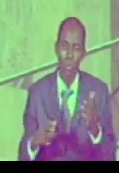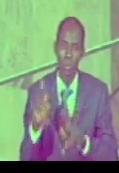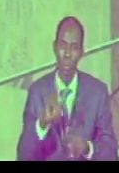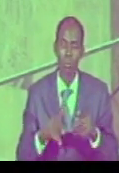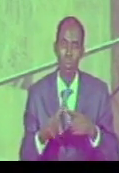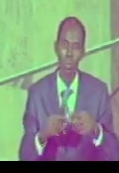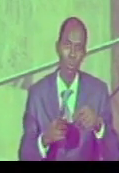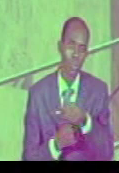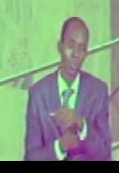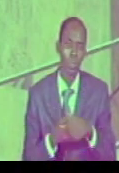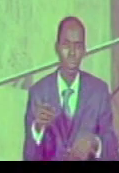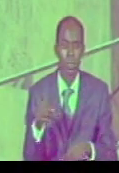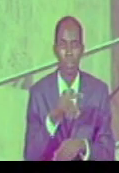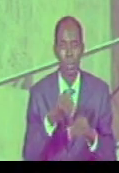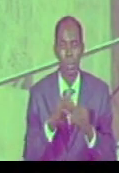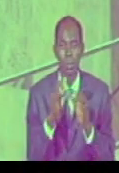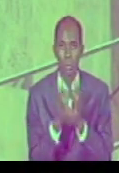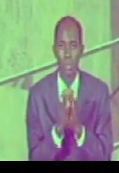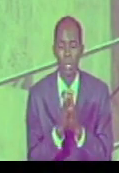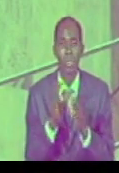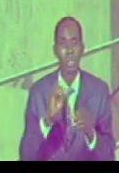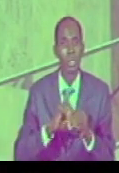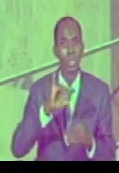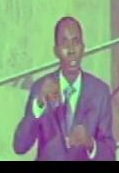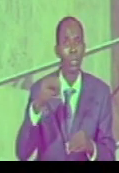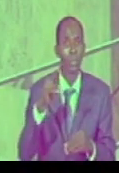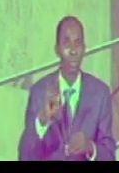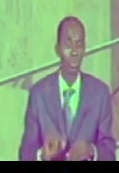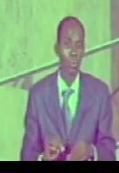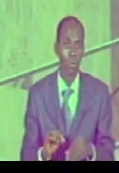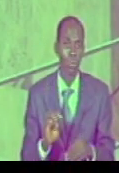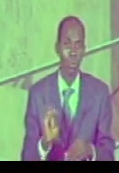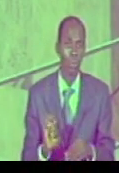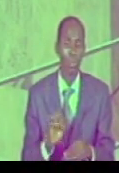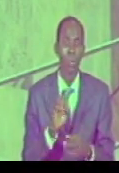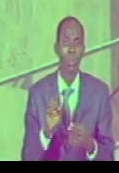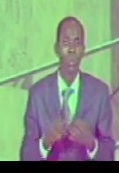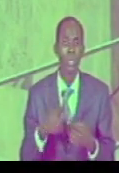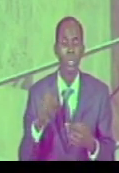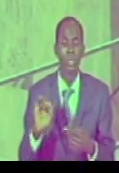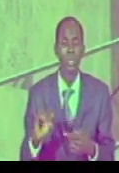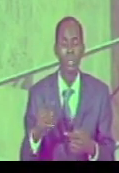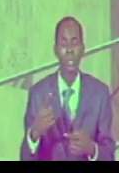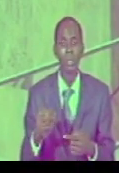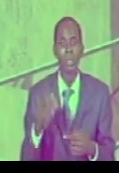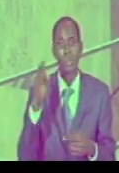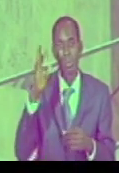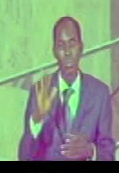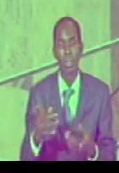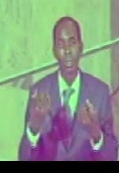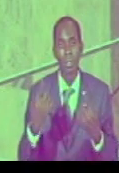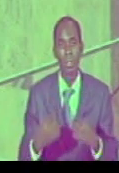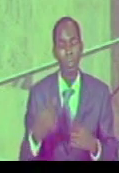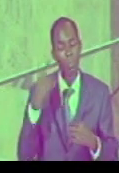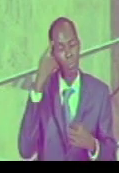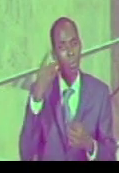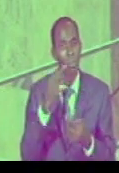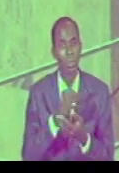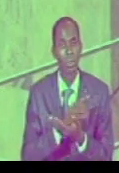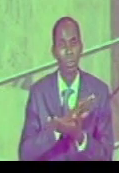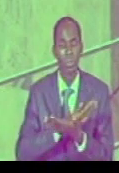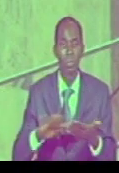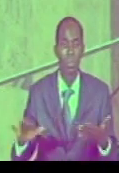in June, when the GS came back for the Divine Connection Crusade, I was